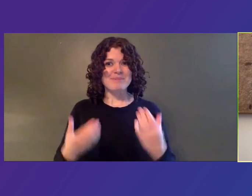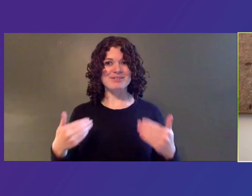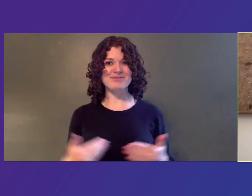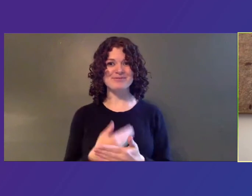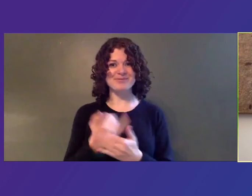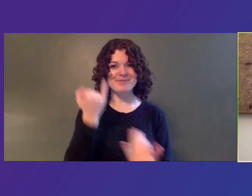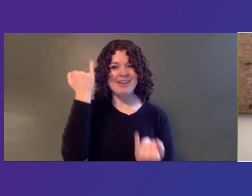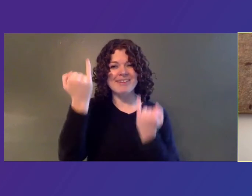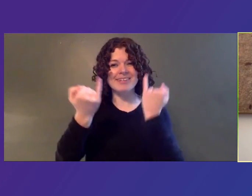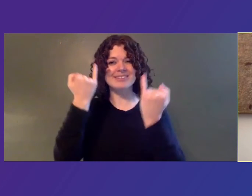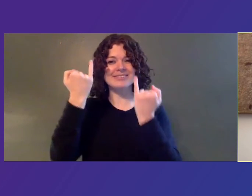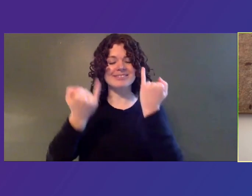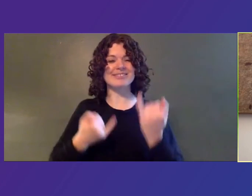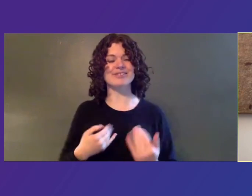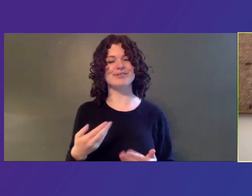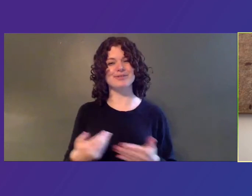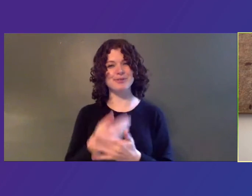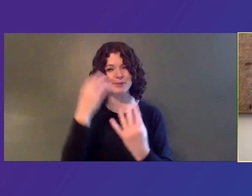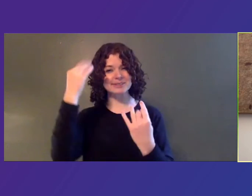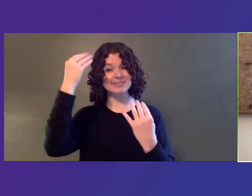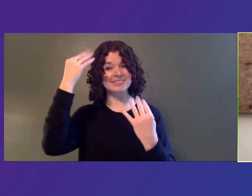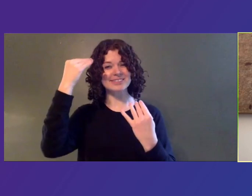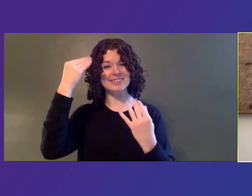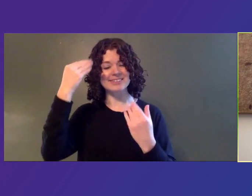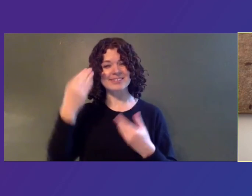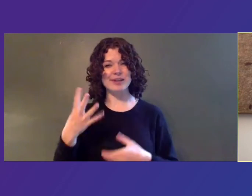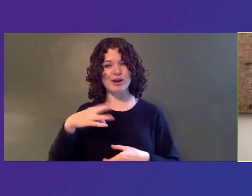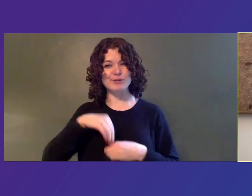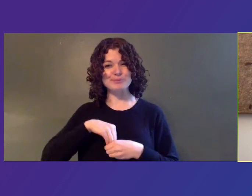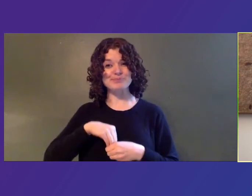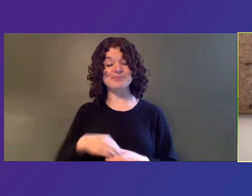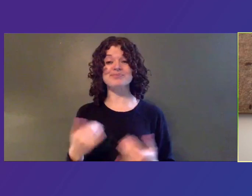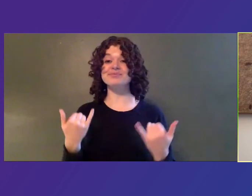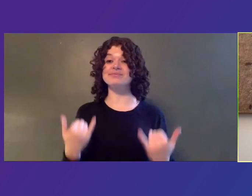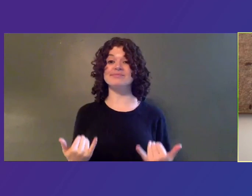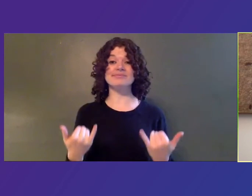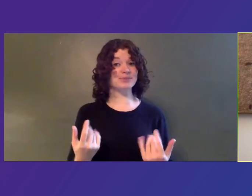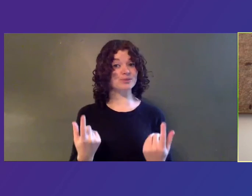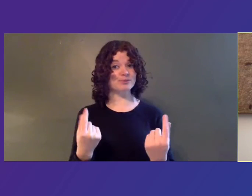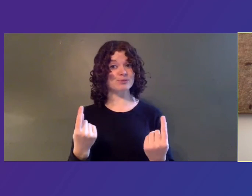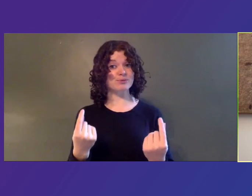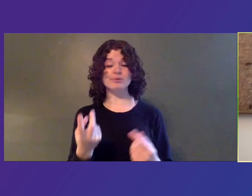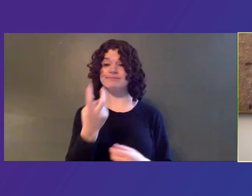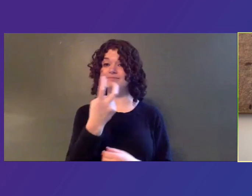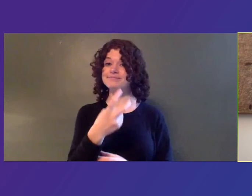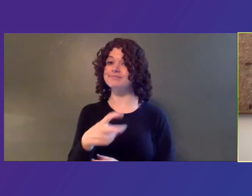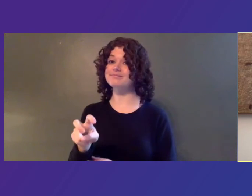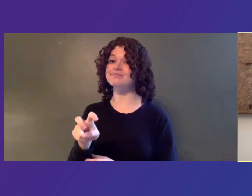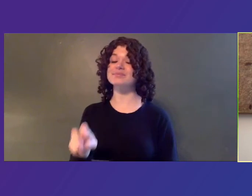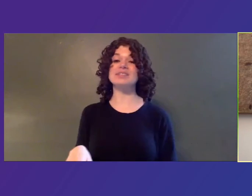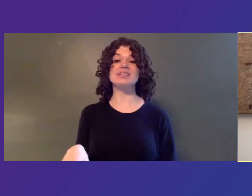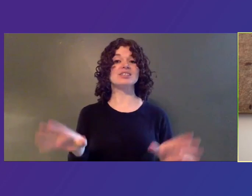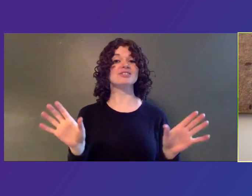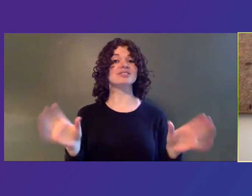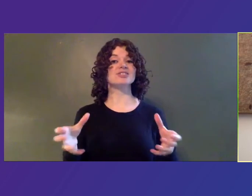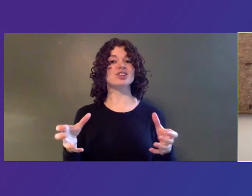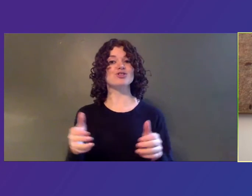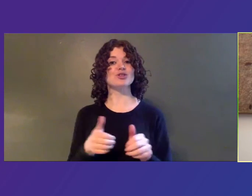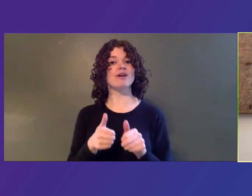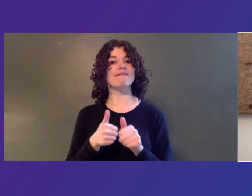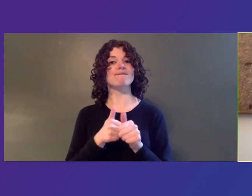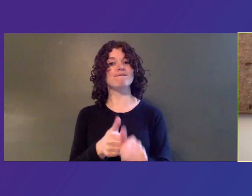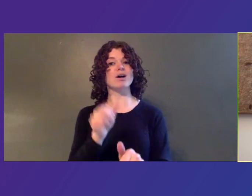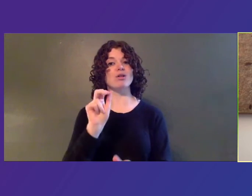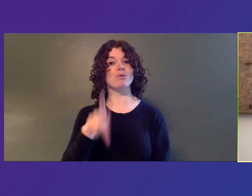And at this point, we are going to head over to the session follow-up chat in the community section to take a few questions and wrap